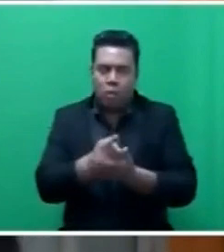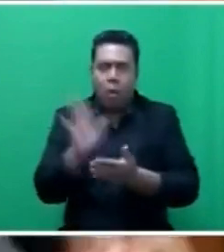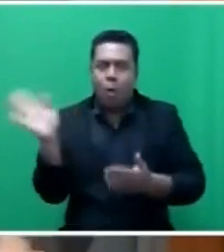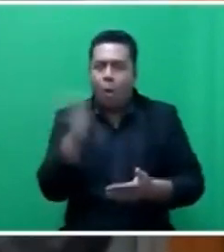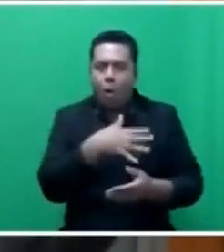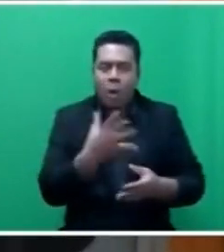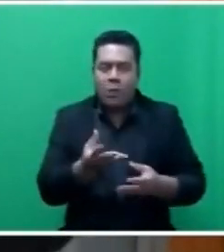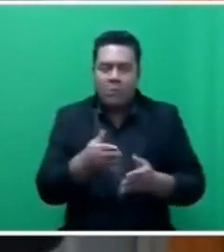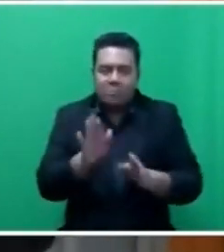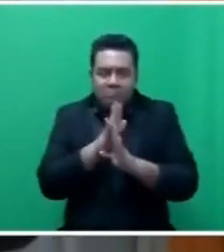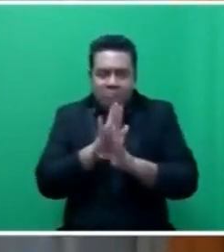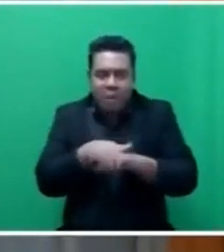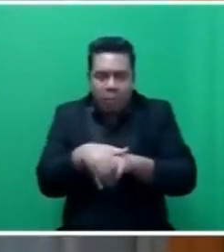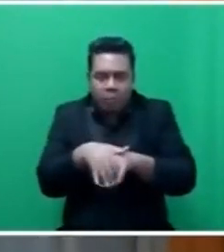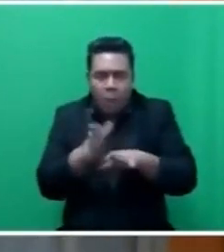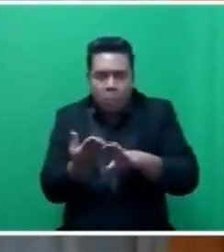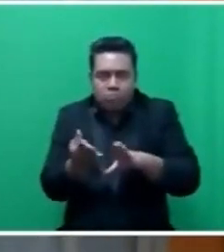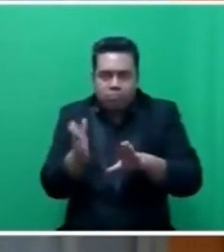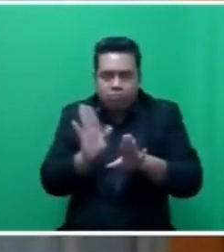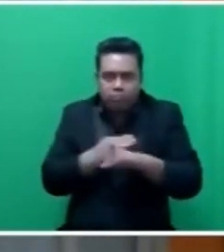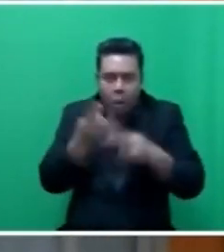all